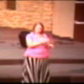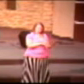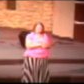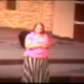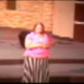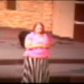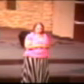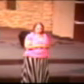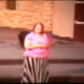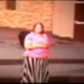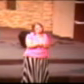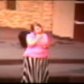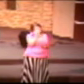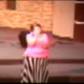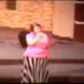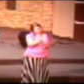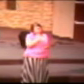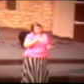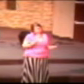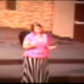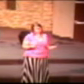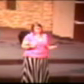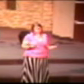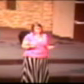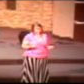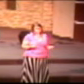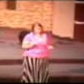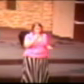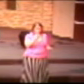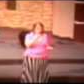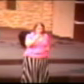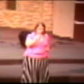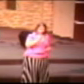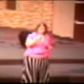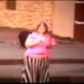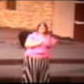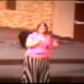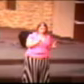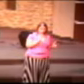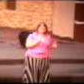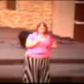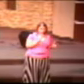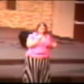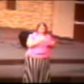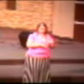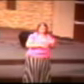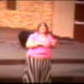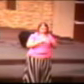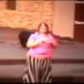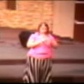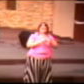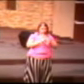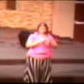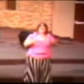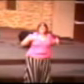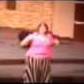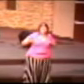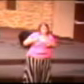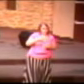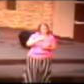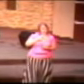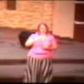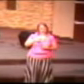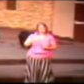And you know as well as I do, the Jewish people could not divorce themselves from the notion that they